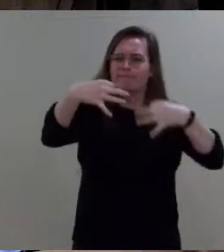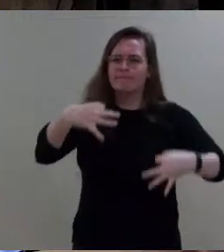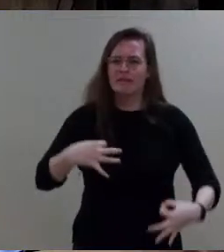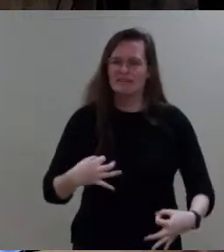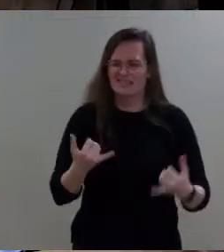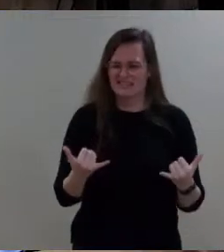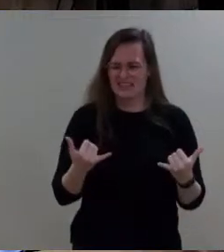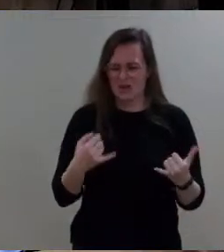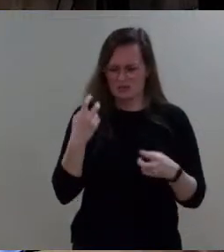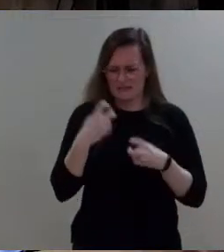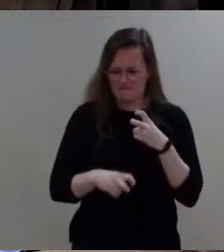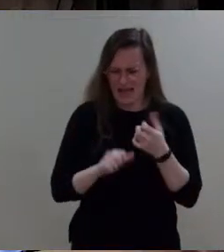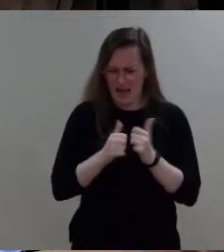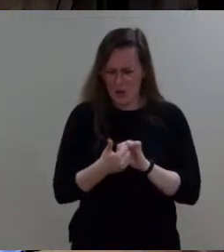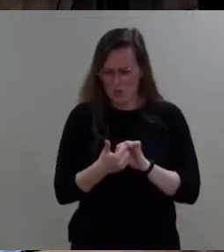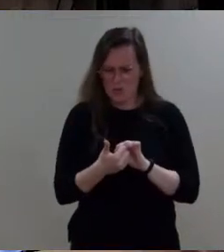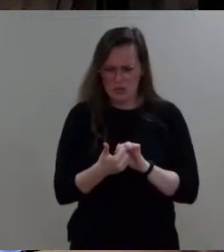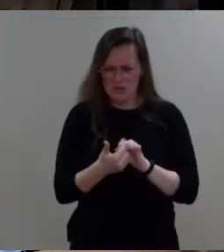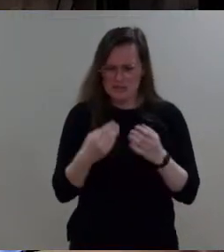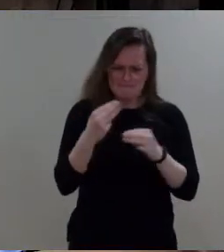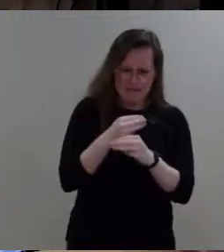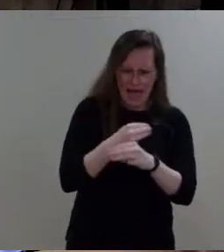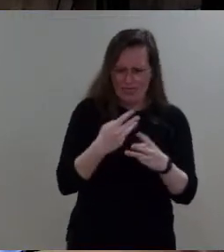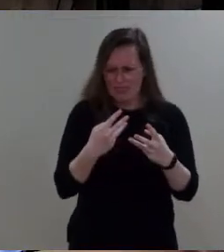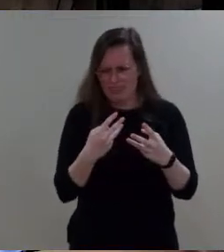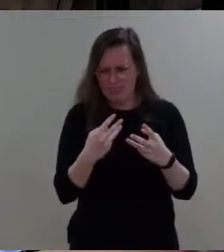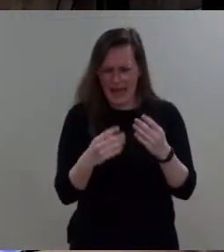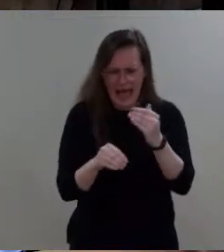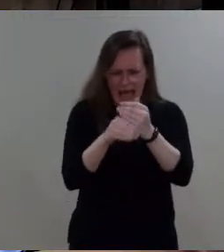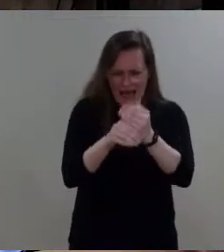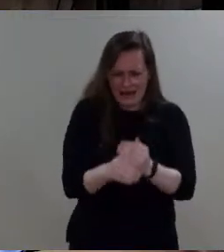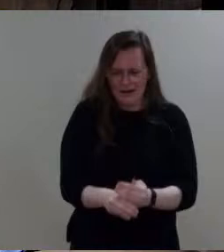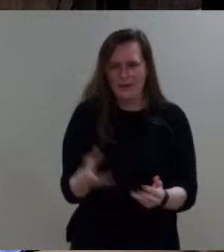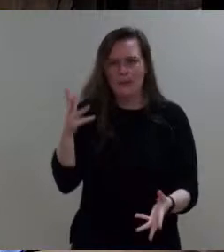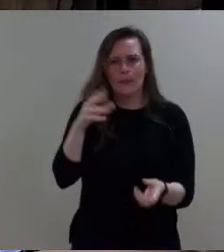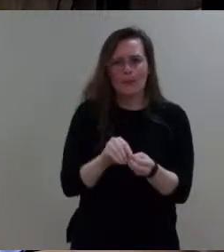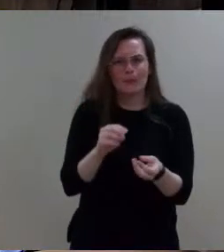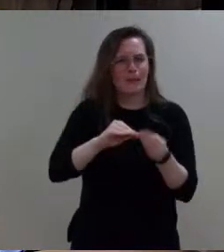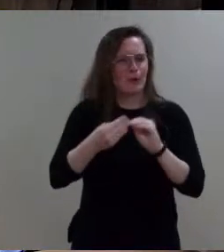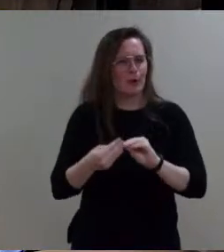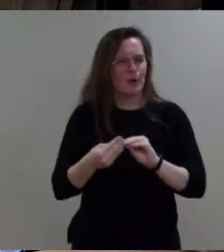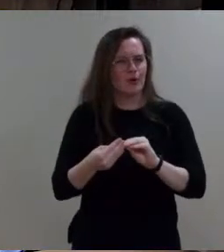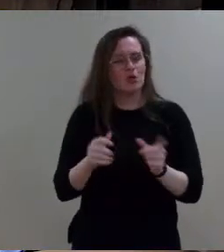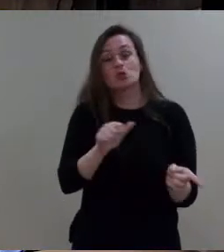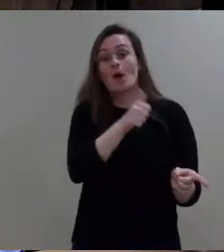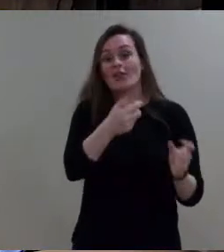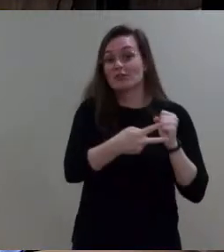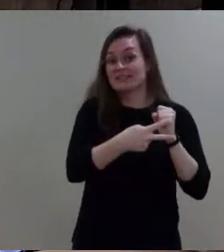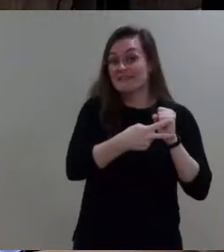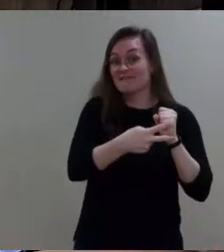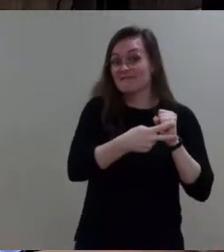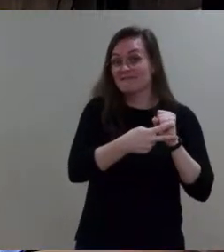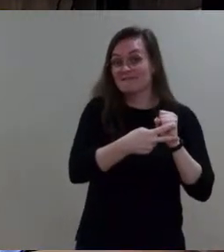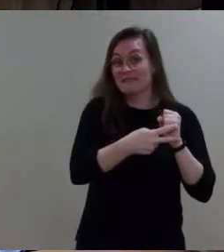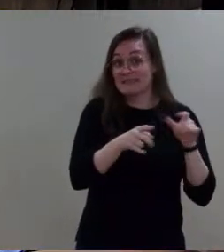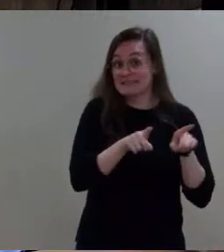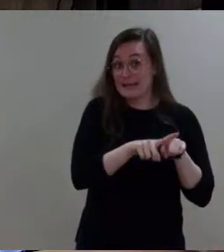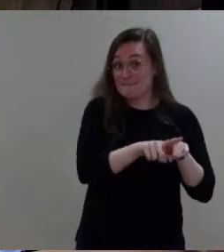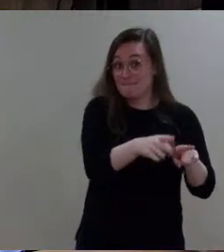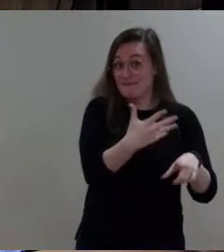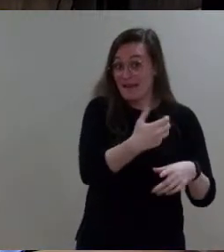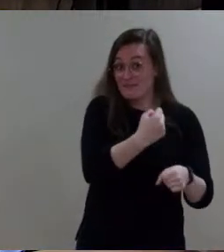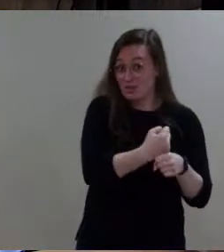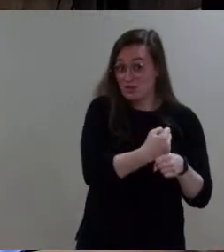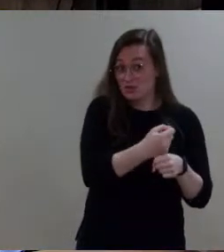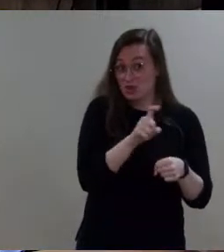how those numbers come to be. Sure. And the other thing was, the other reserves that are there are all the same for the 5 years. Those should be